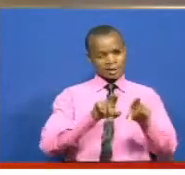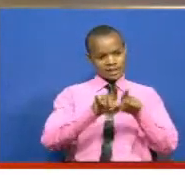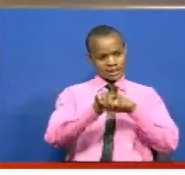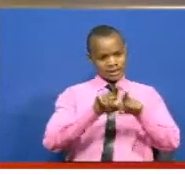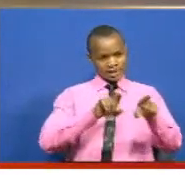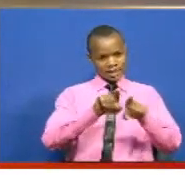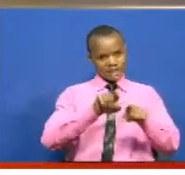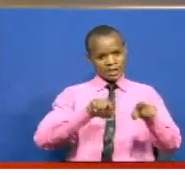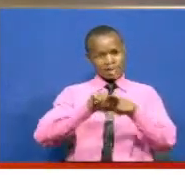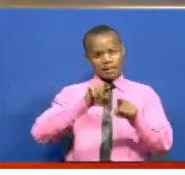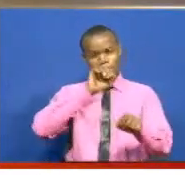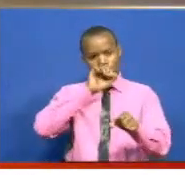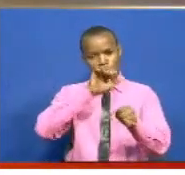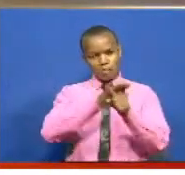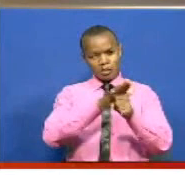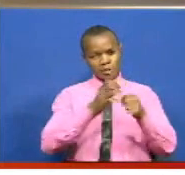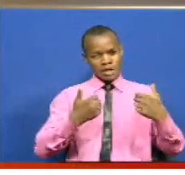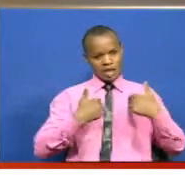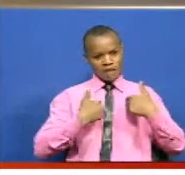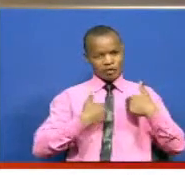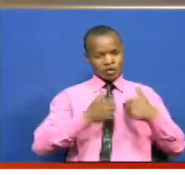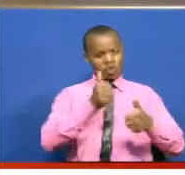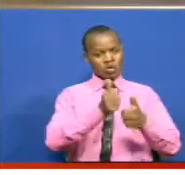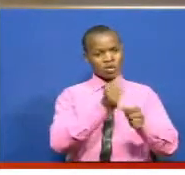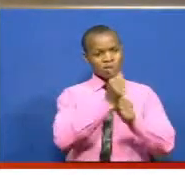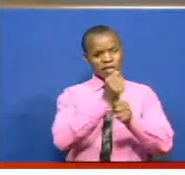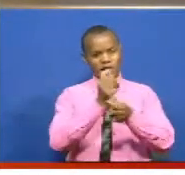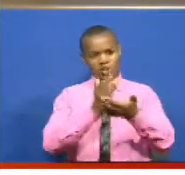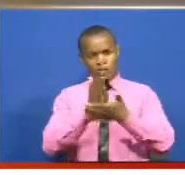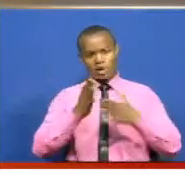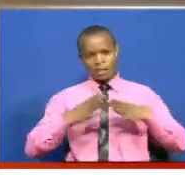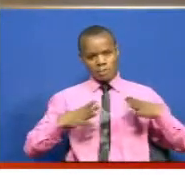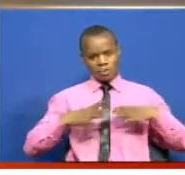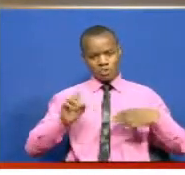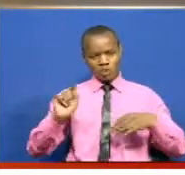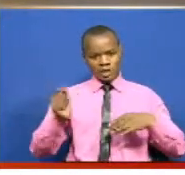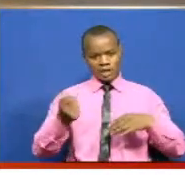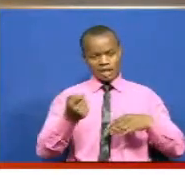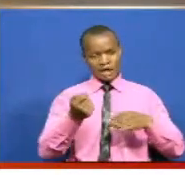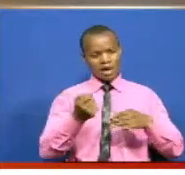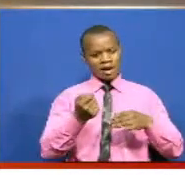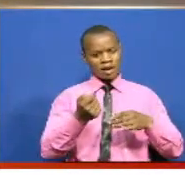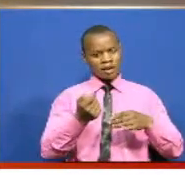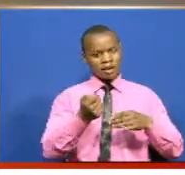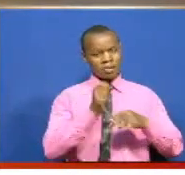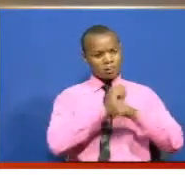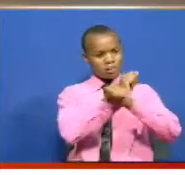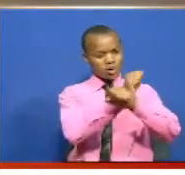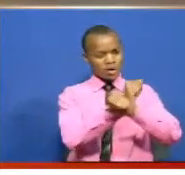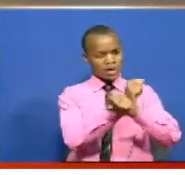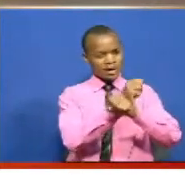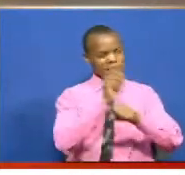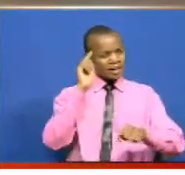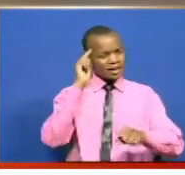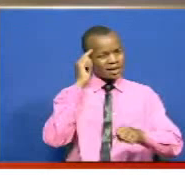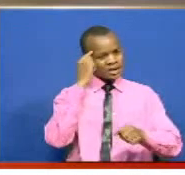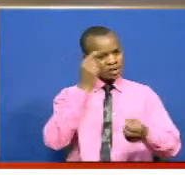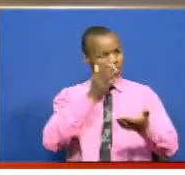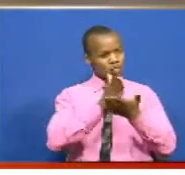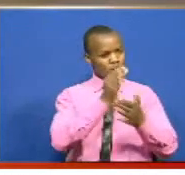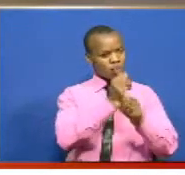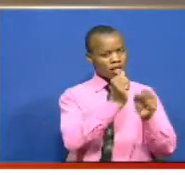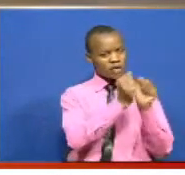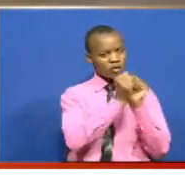the promise it carries to herald Kenya into a new direction, does it incorporate that idea?